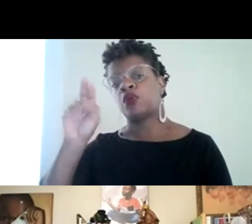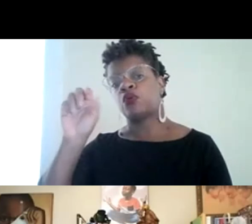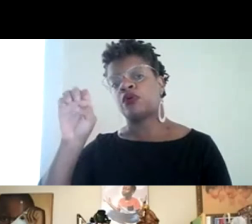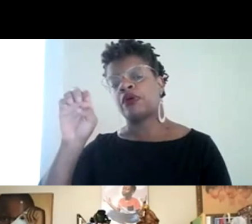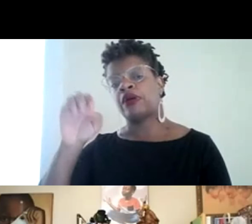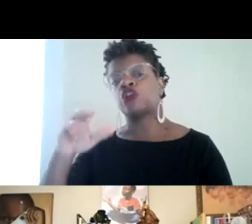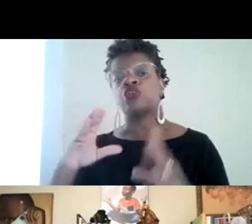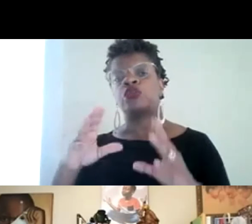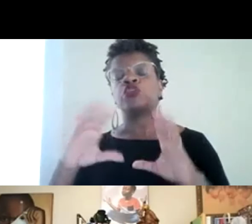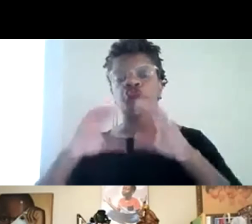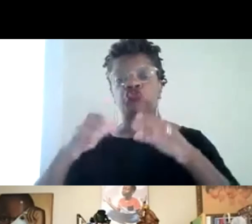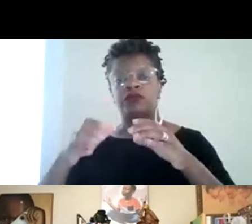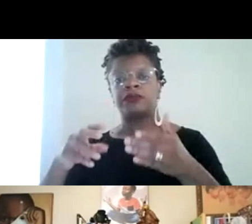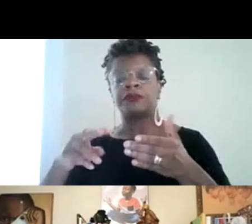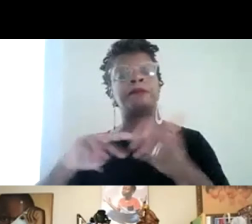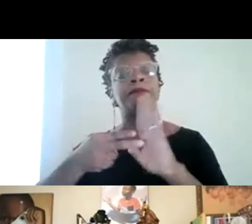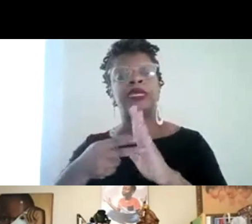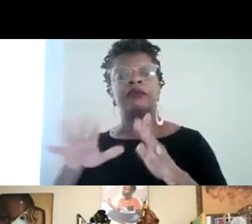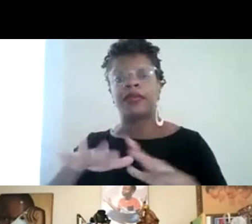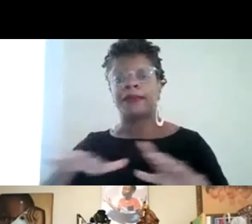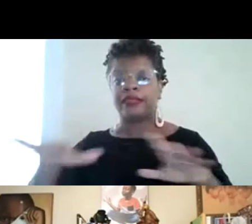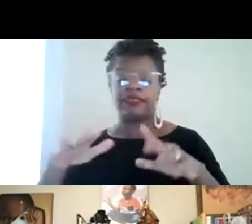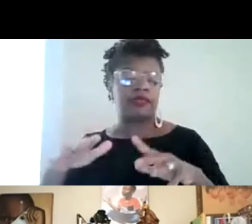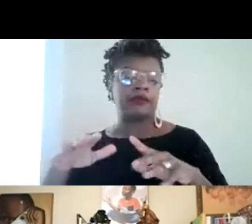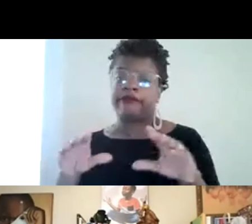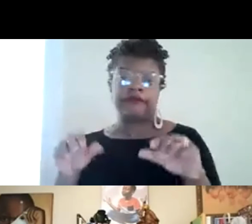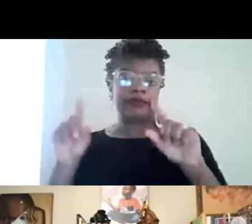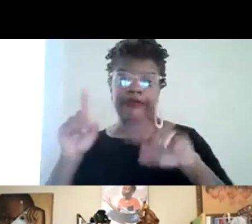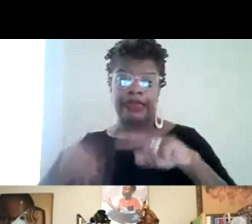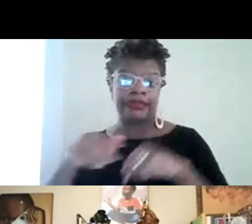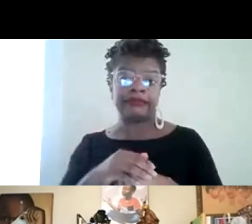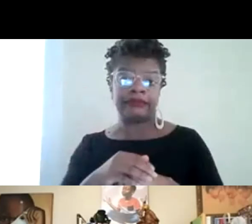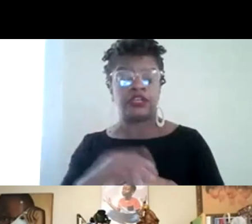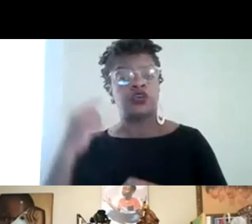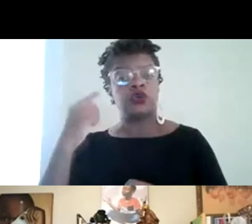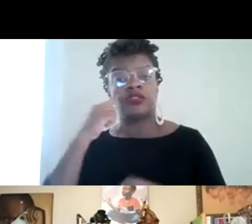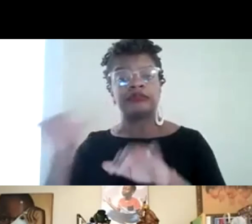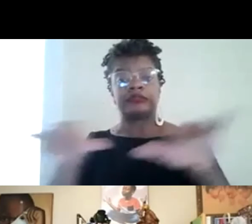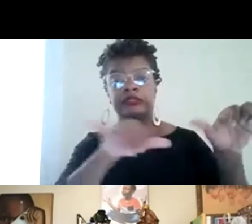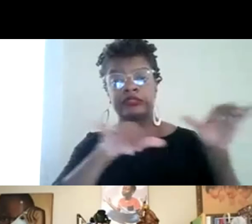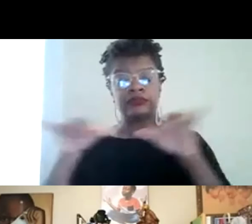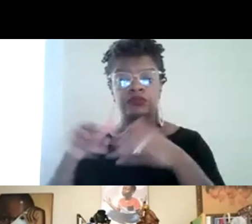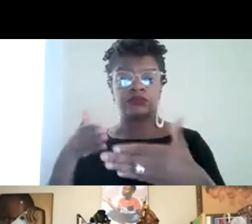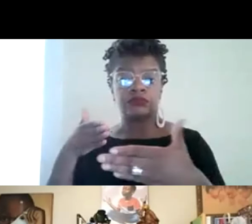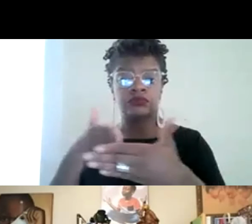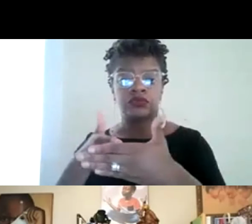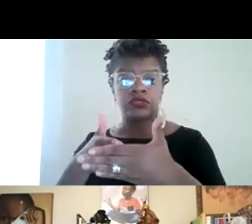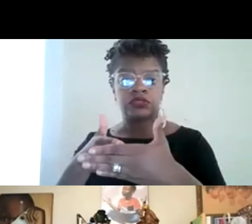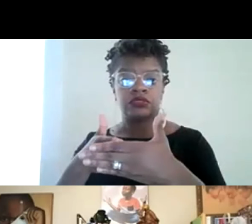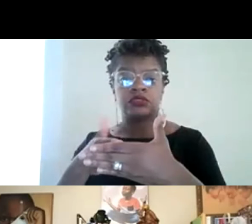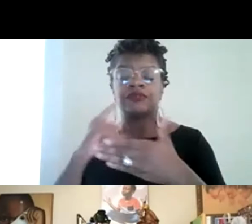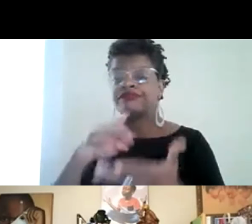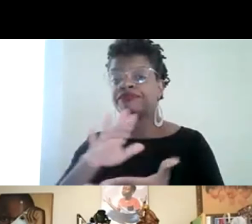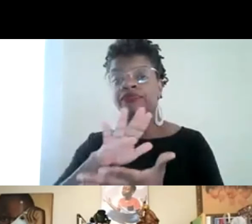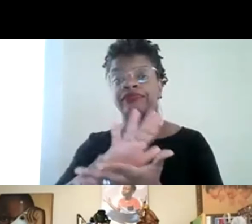think about major structural systemic racism and inequalities in society around